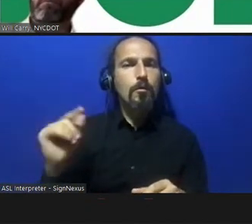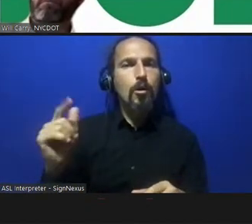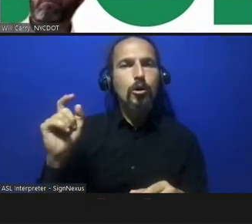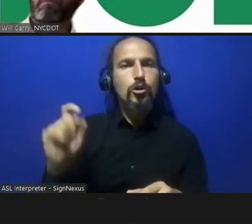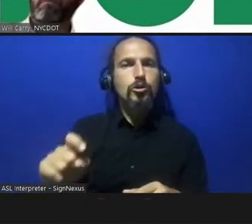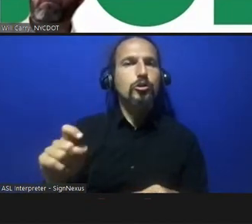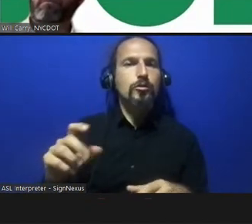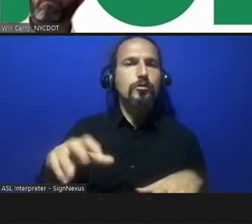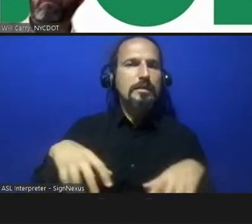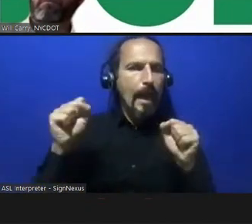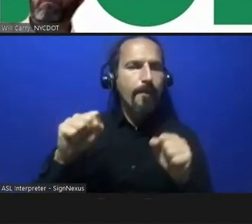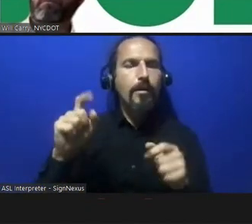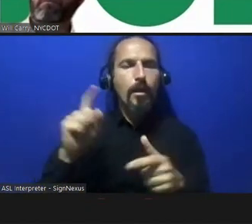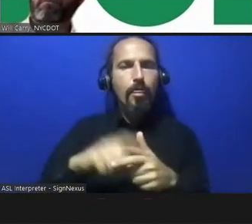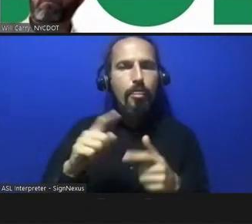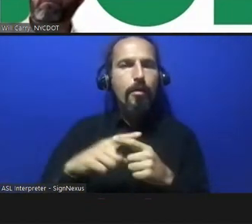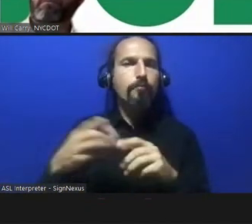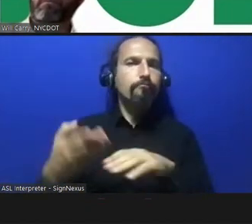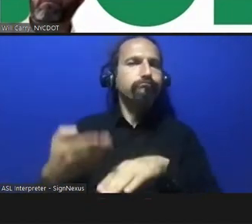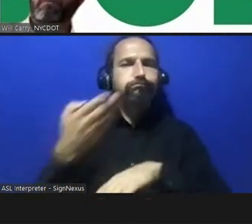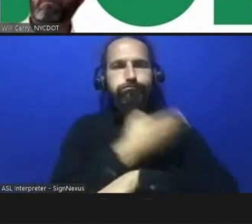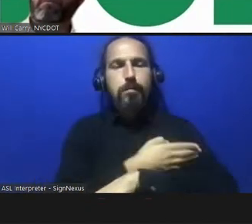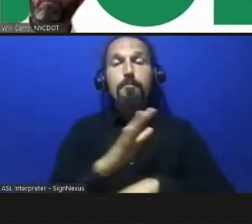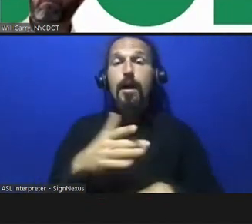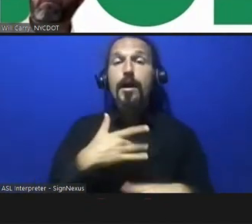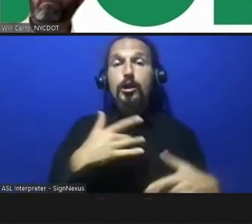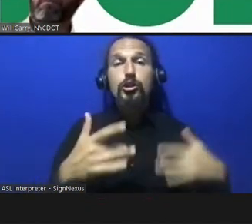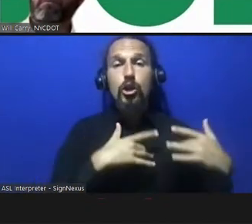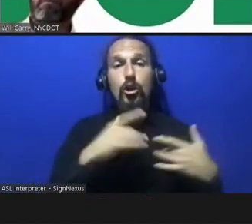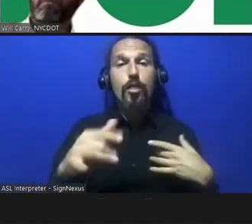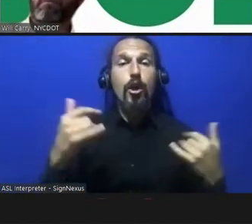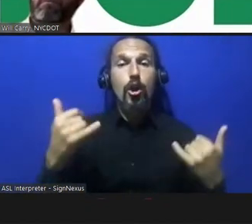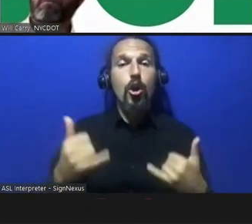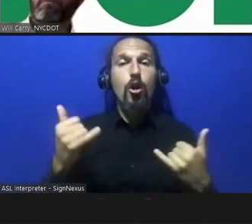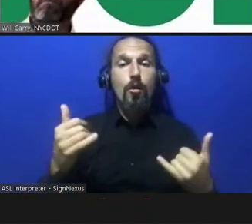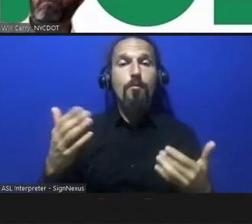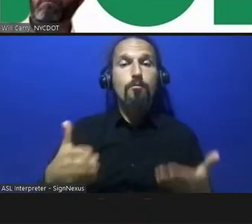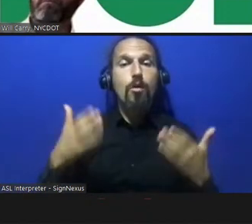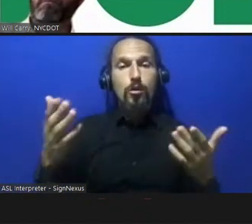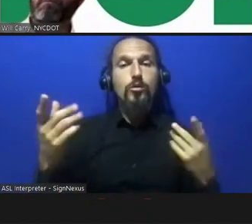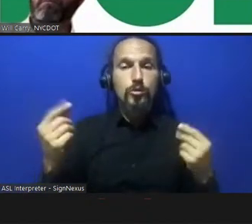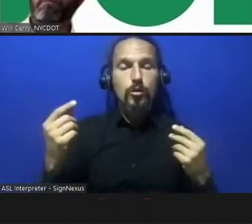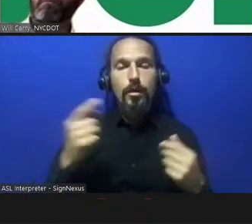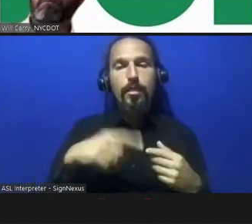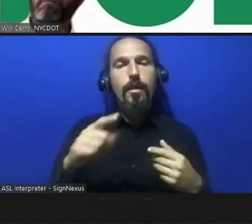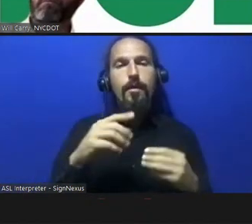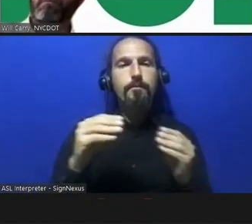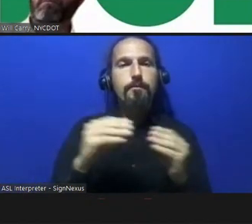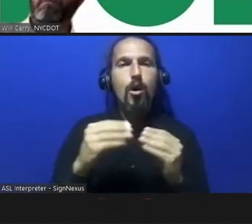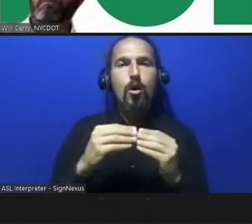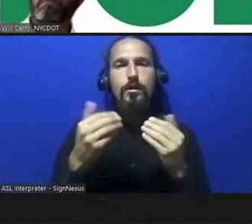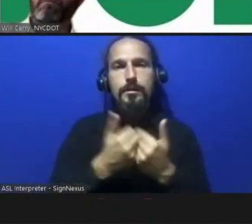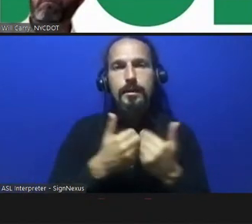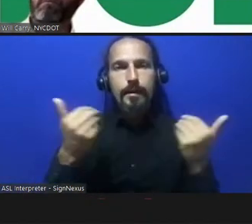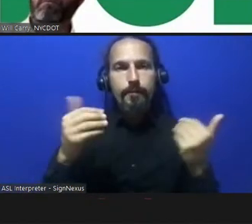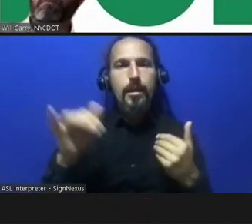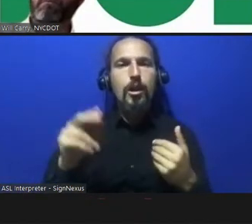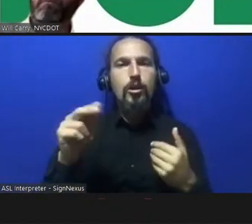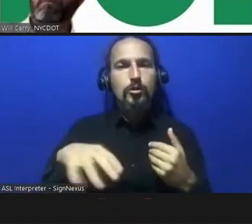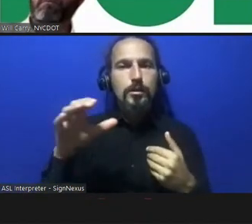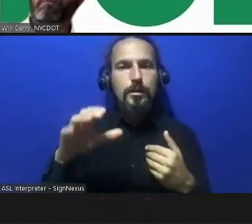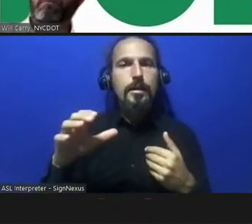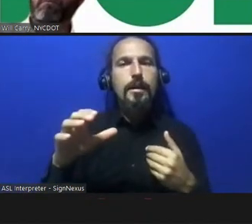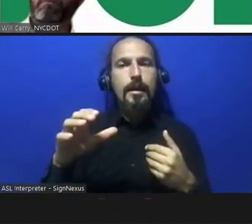it around here are my concerns all that the current proposal is going to do is further divide new york city